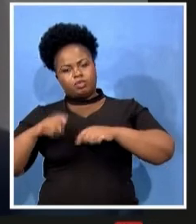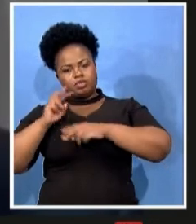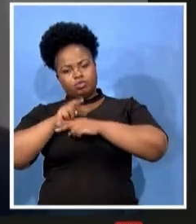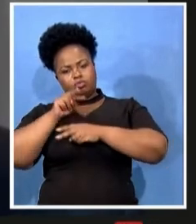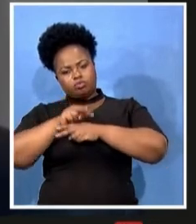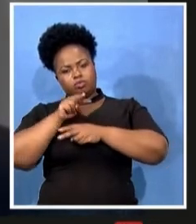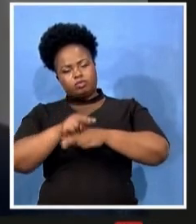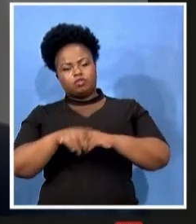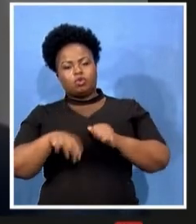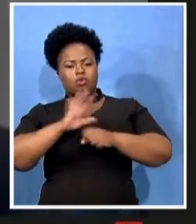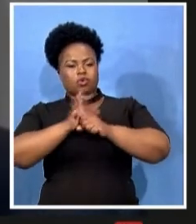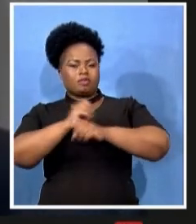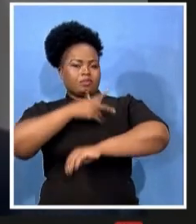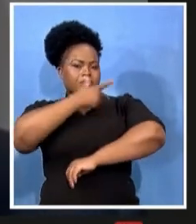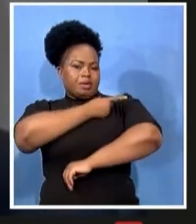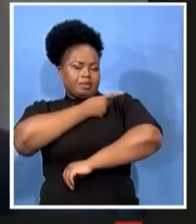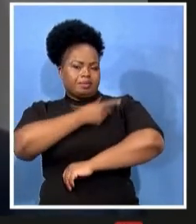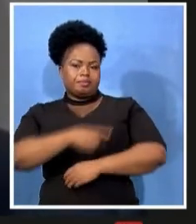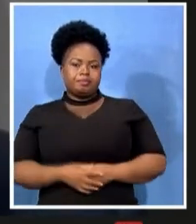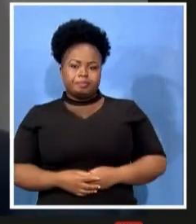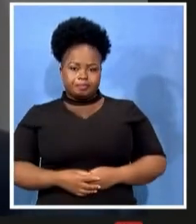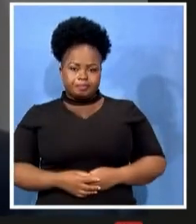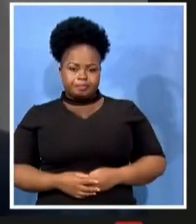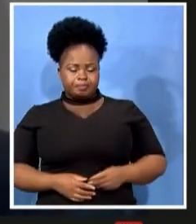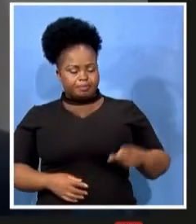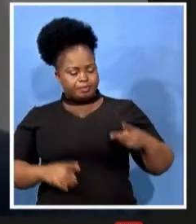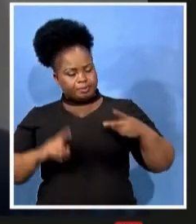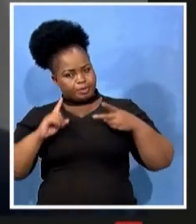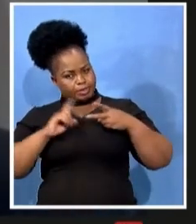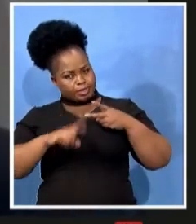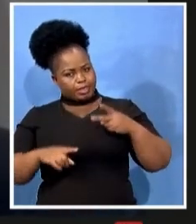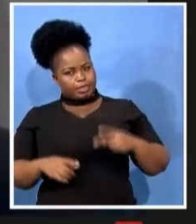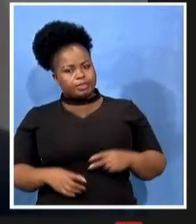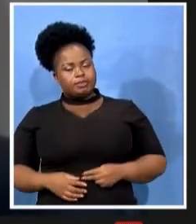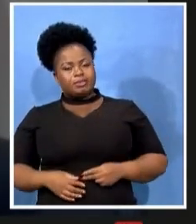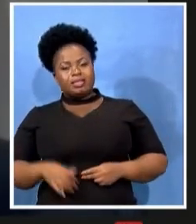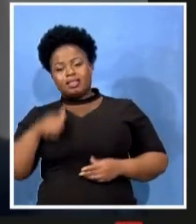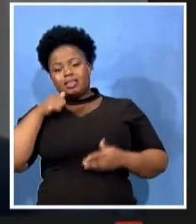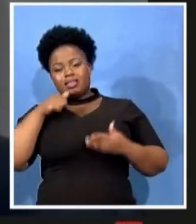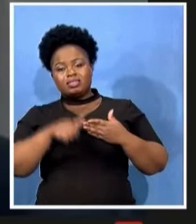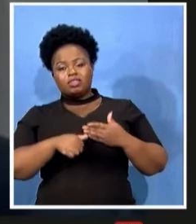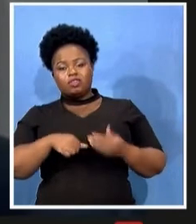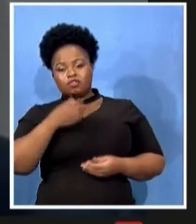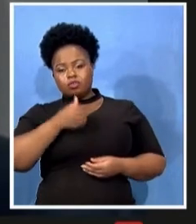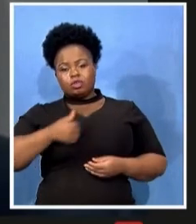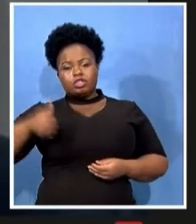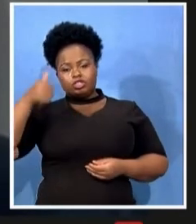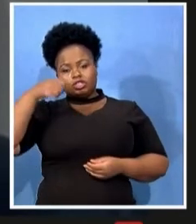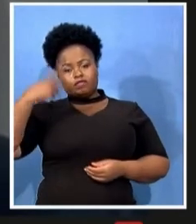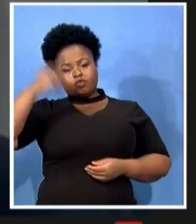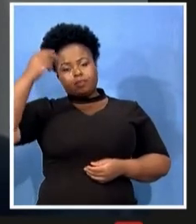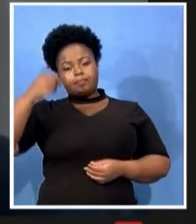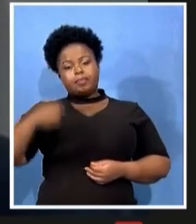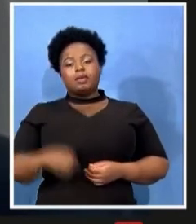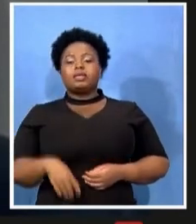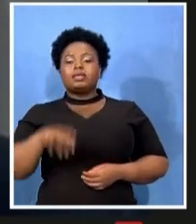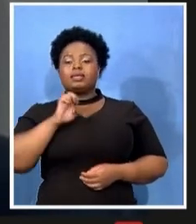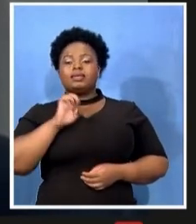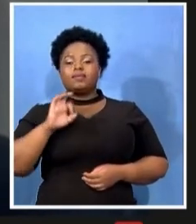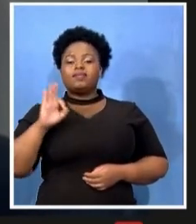On the second part is from the letter from the Chief Whip of the EFF. We accept